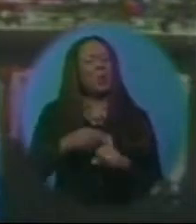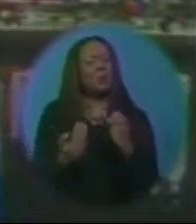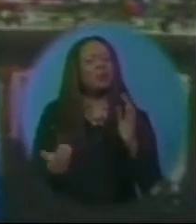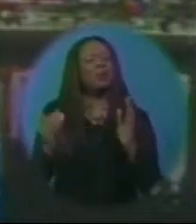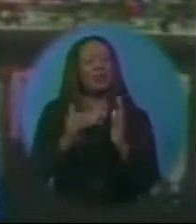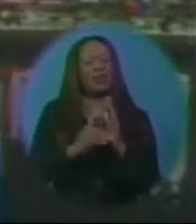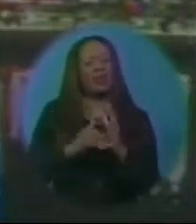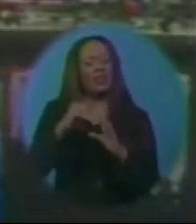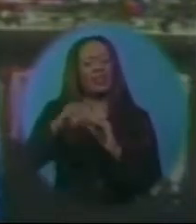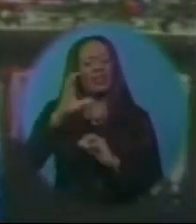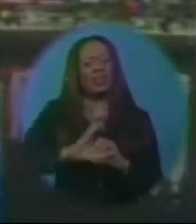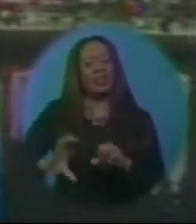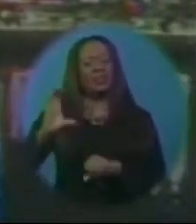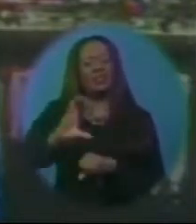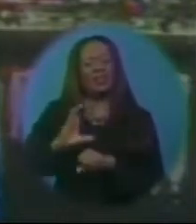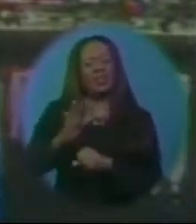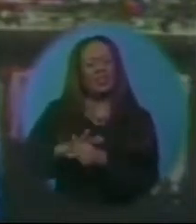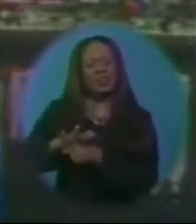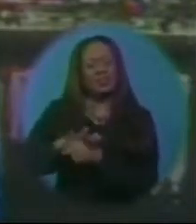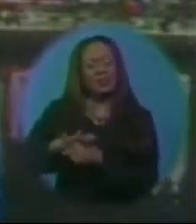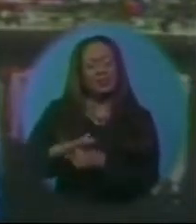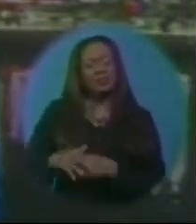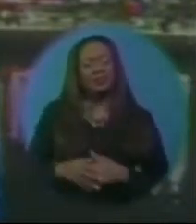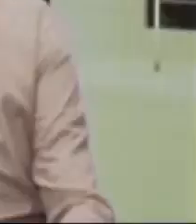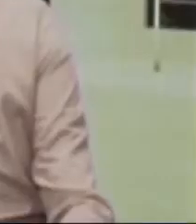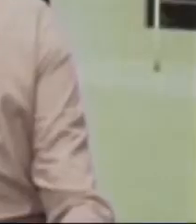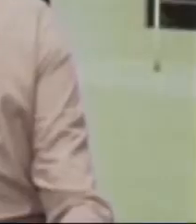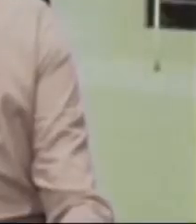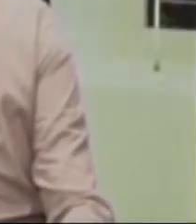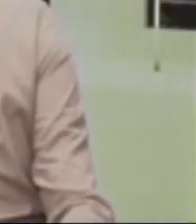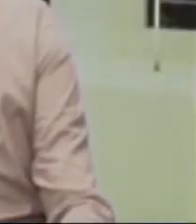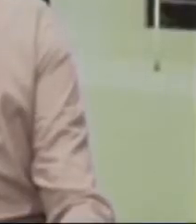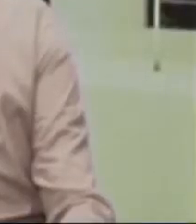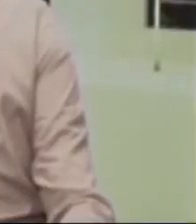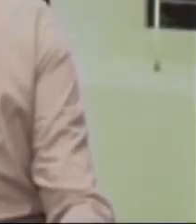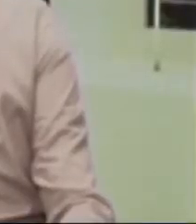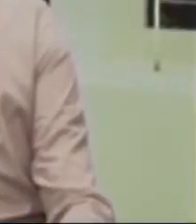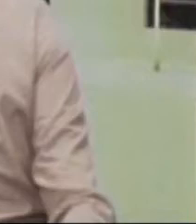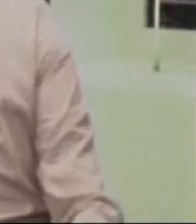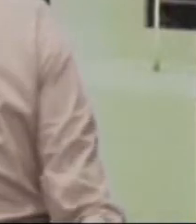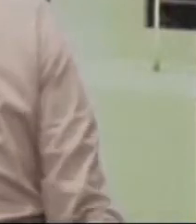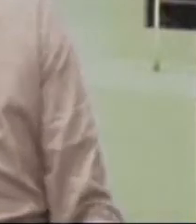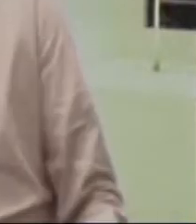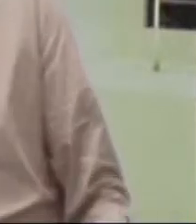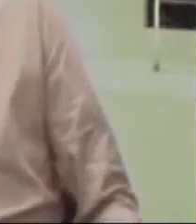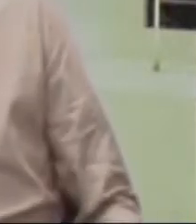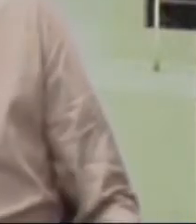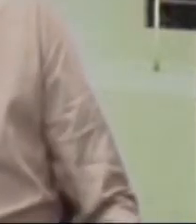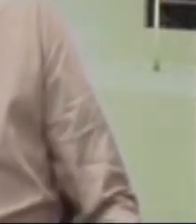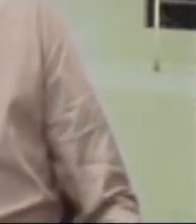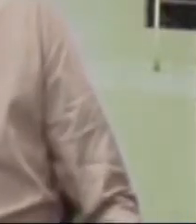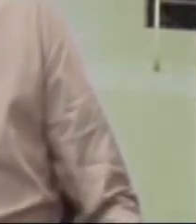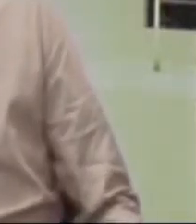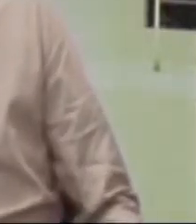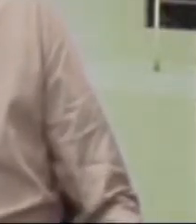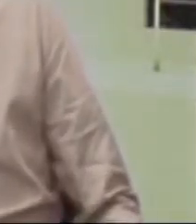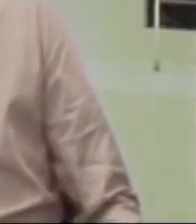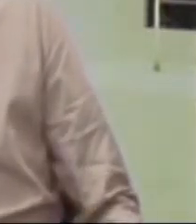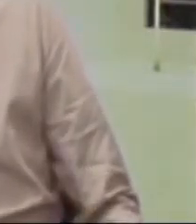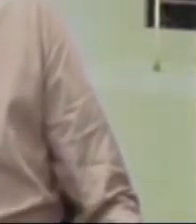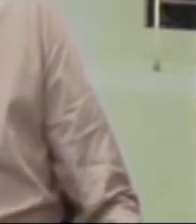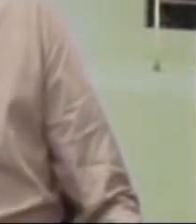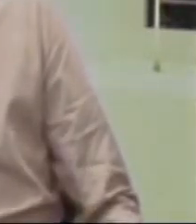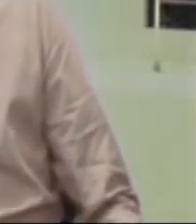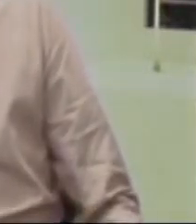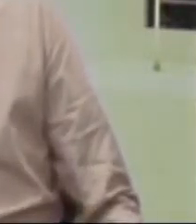at the Christchurch site. So far, we have one of the 4 generating units at that site back